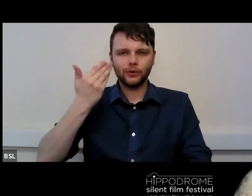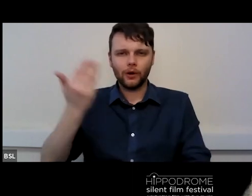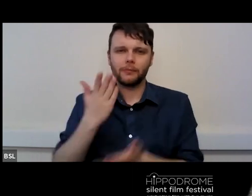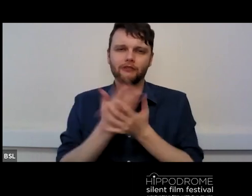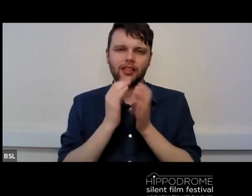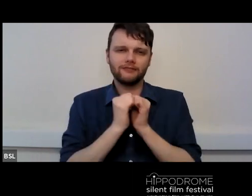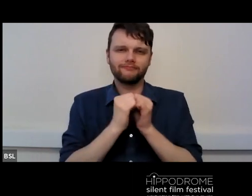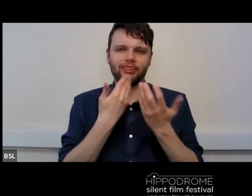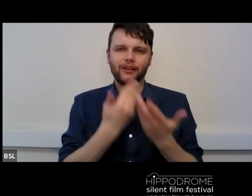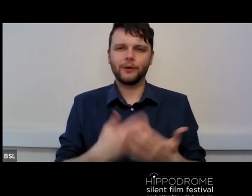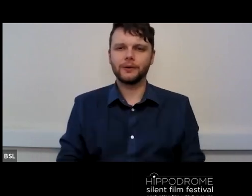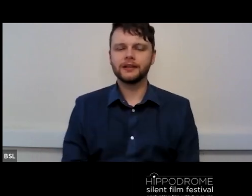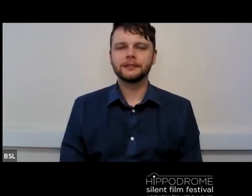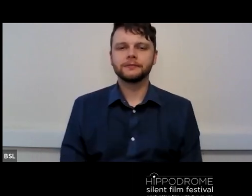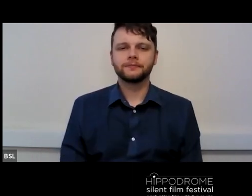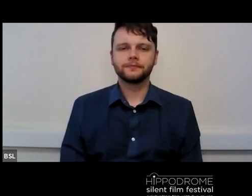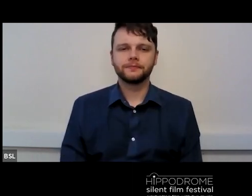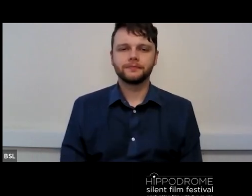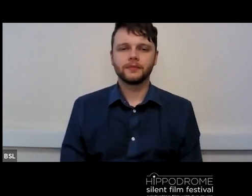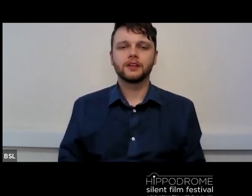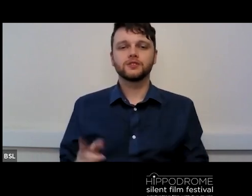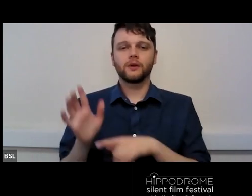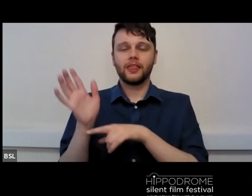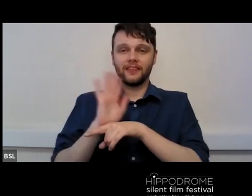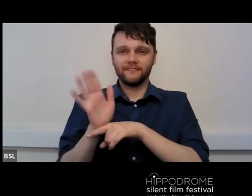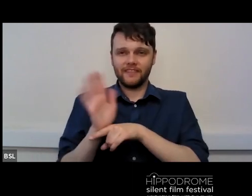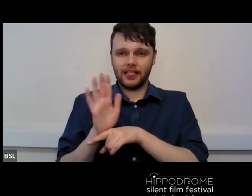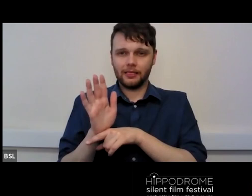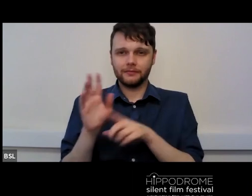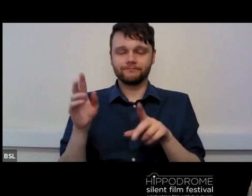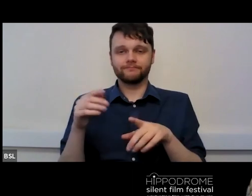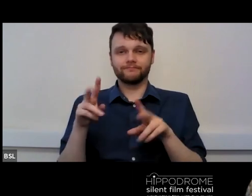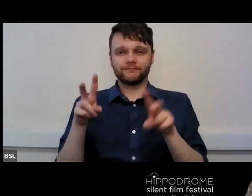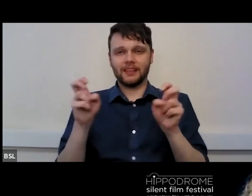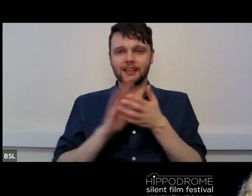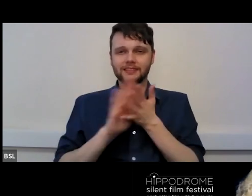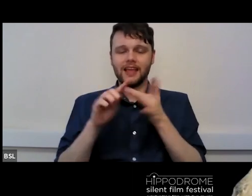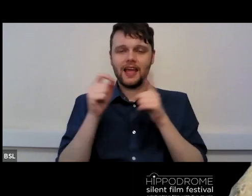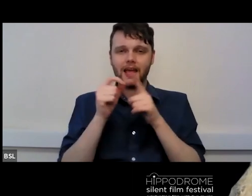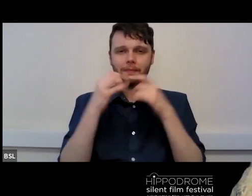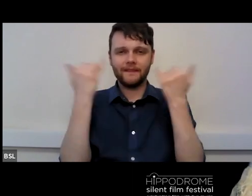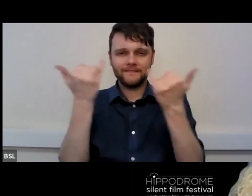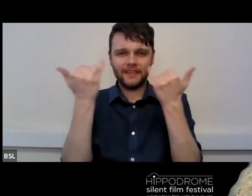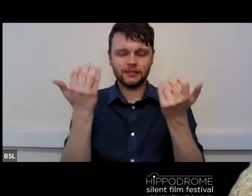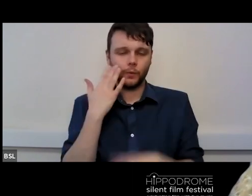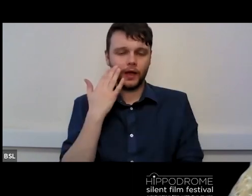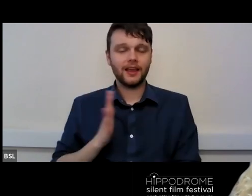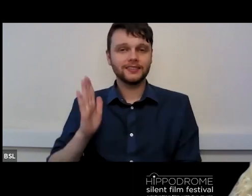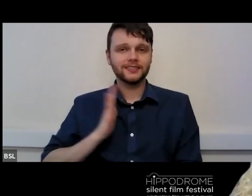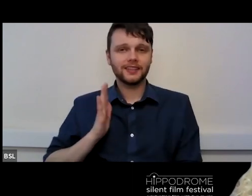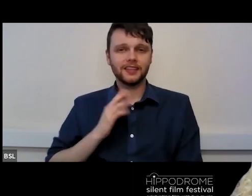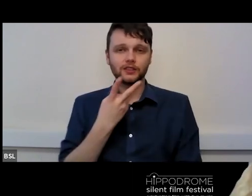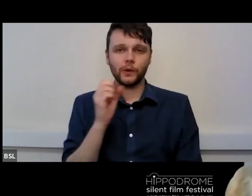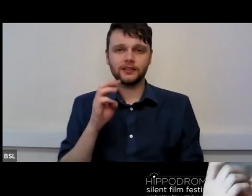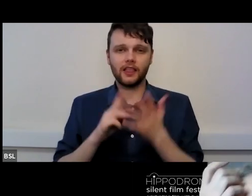you for that. So the feature film is screening at HippFest on Sunday, the 20th of March